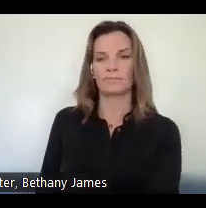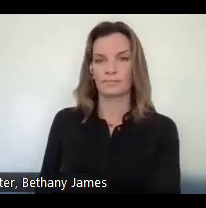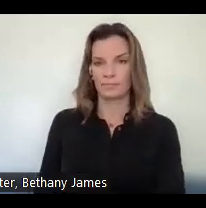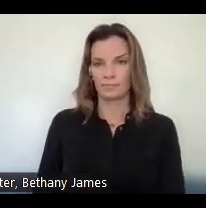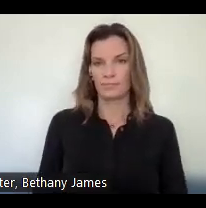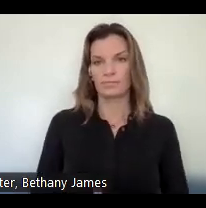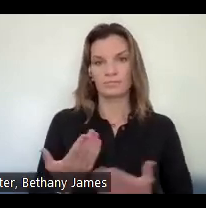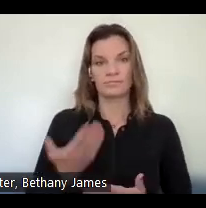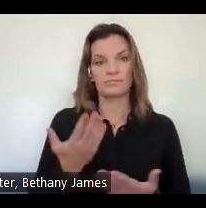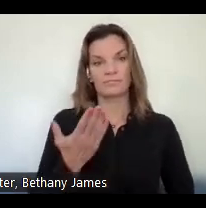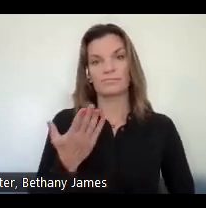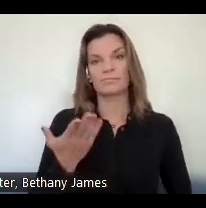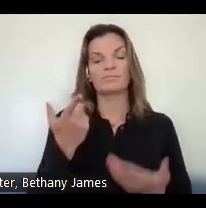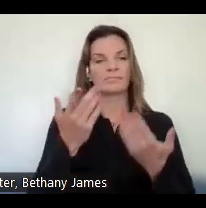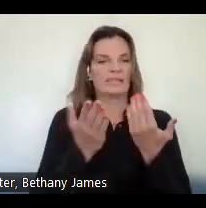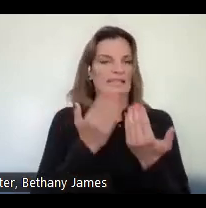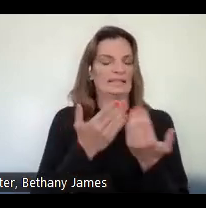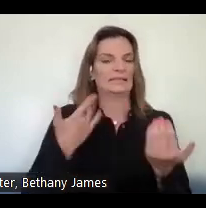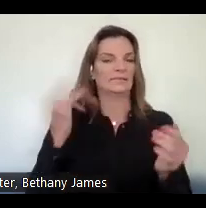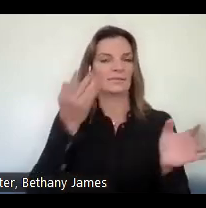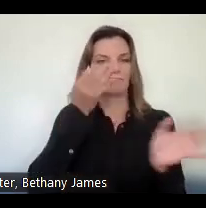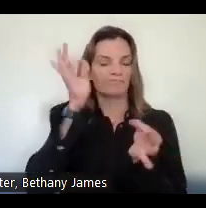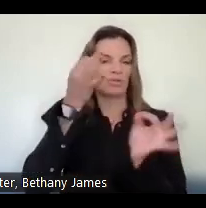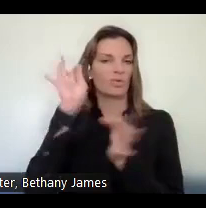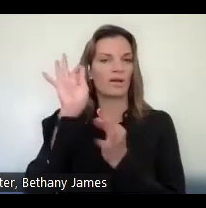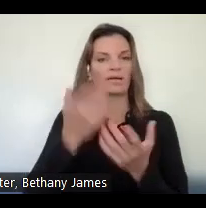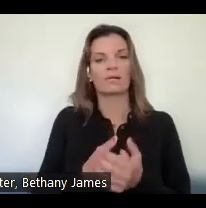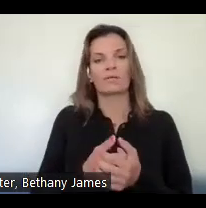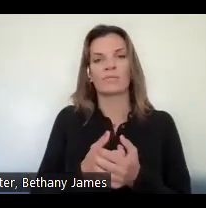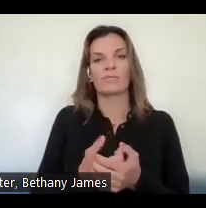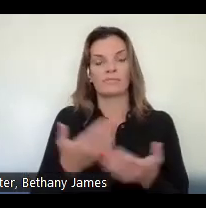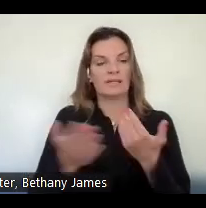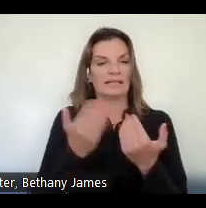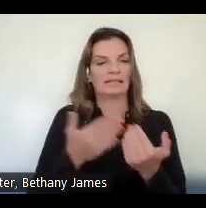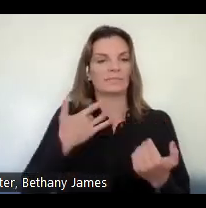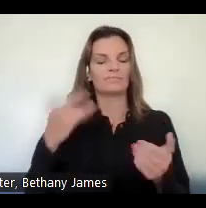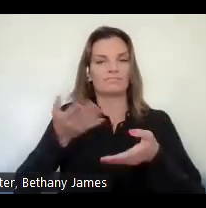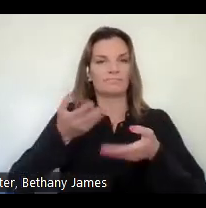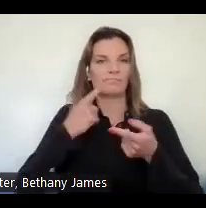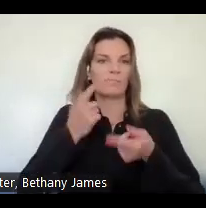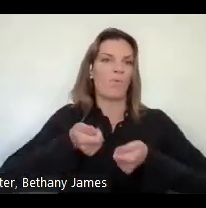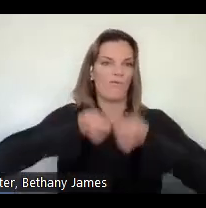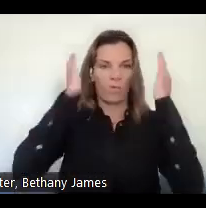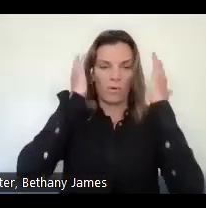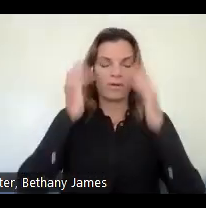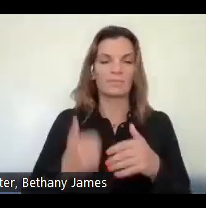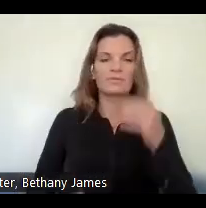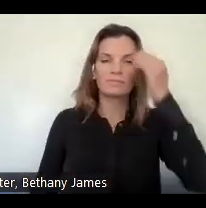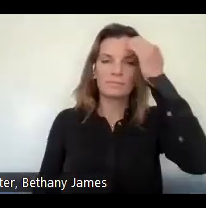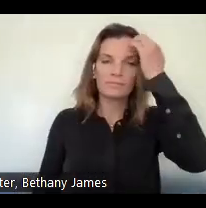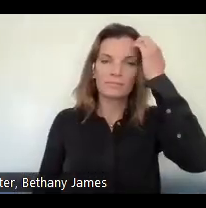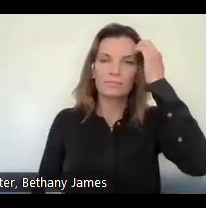being easily distracted and being overwhelmed very easily. We often see they